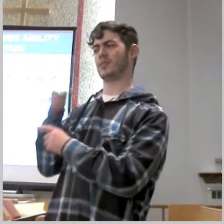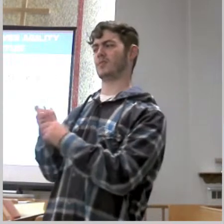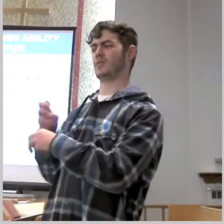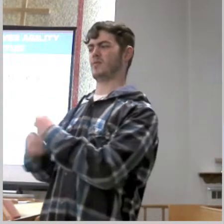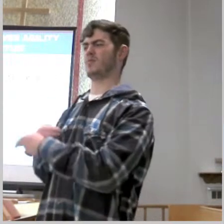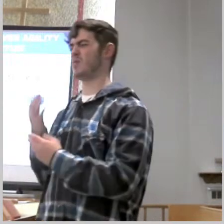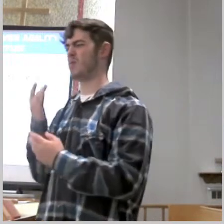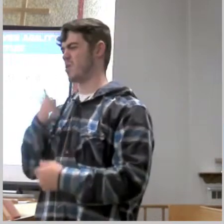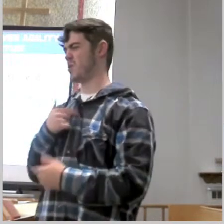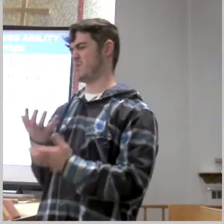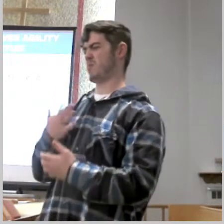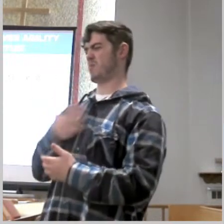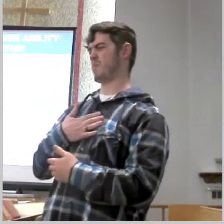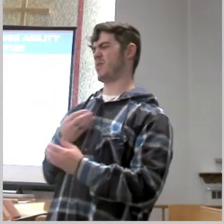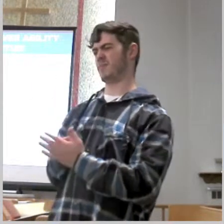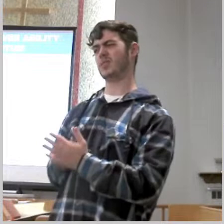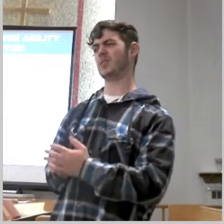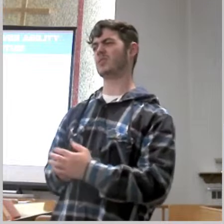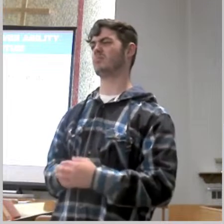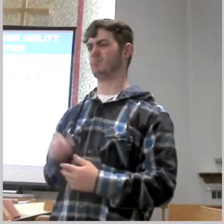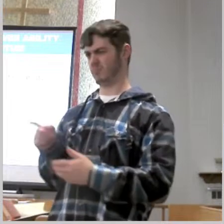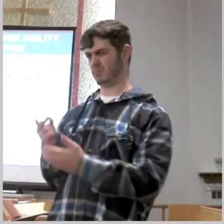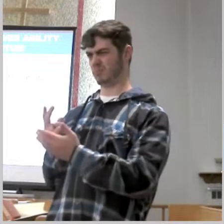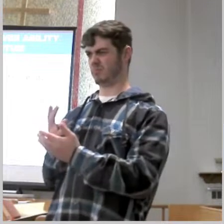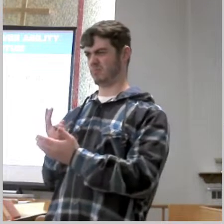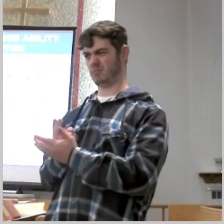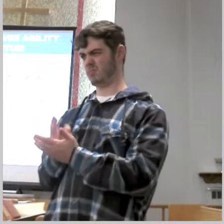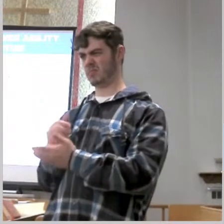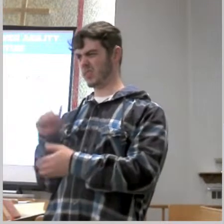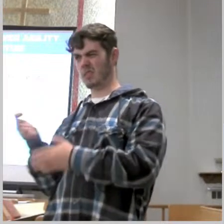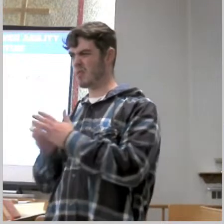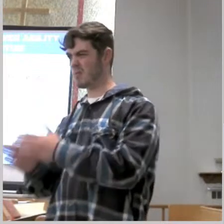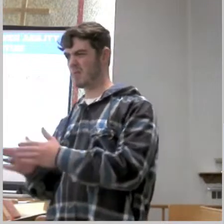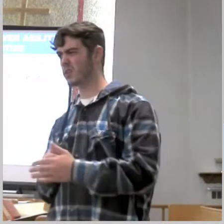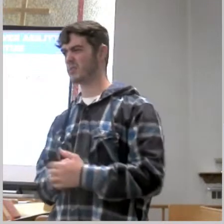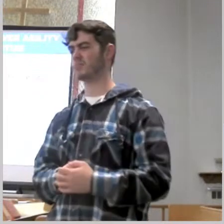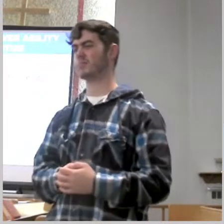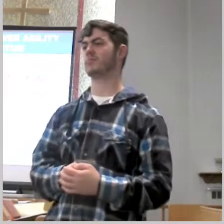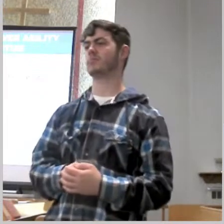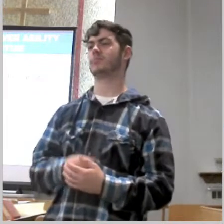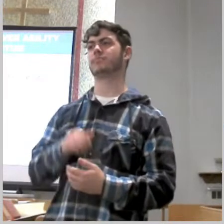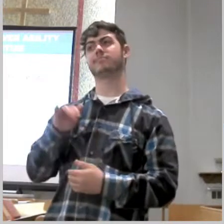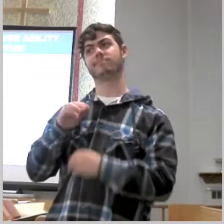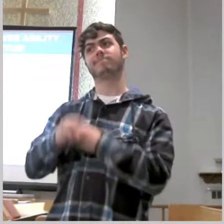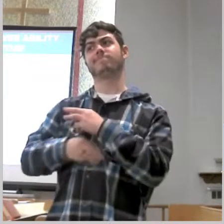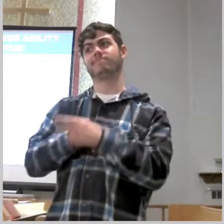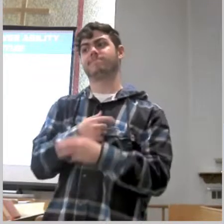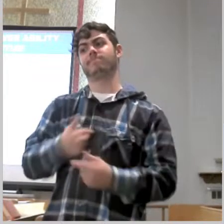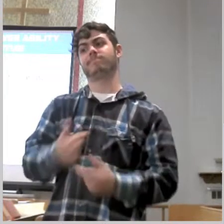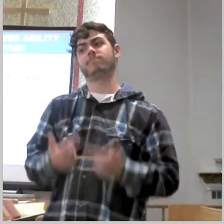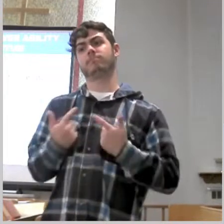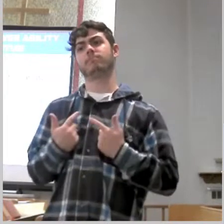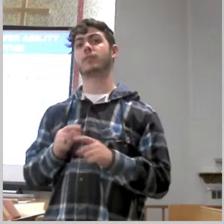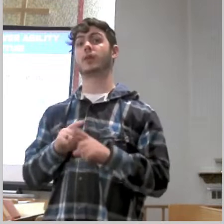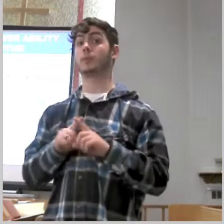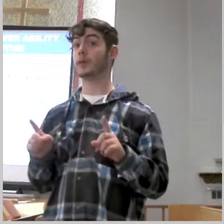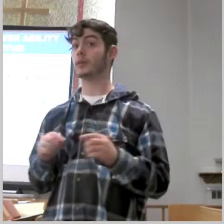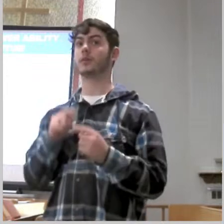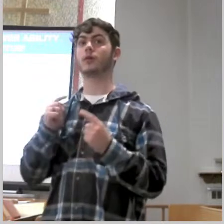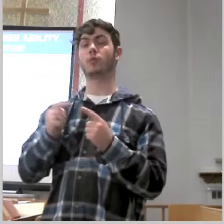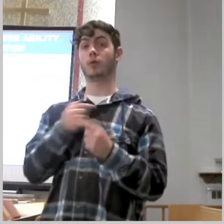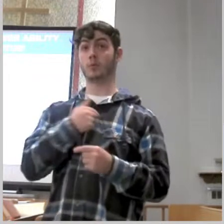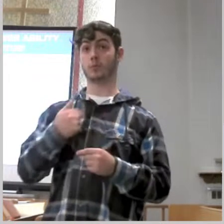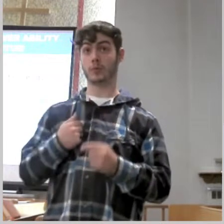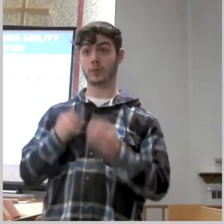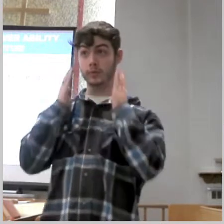my money for? Right? That's the worldly attitude. That's the world in which we live. But when we are kingdom-minded,